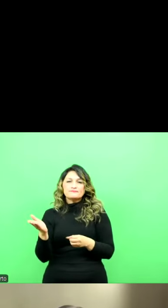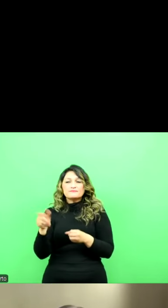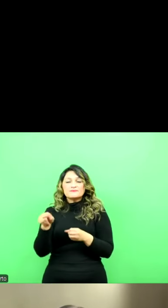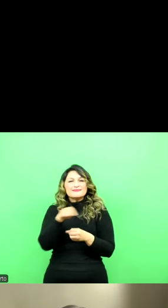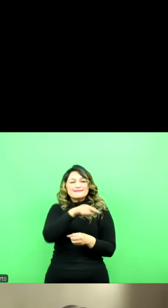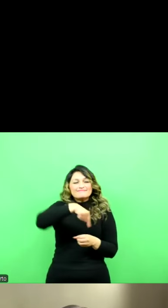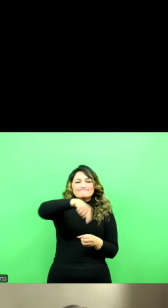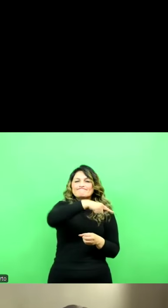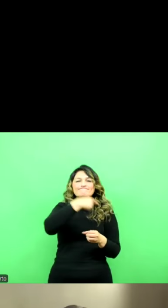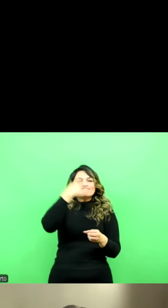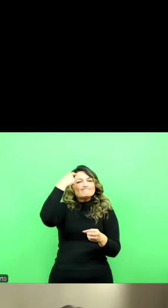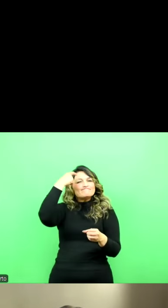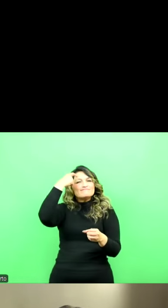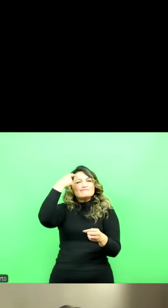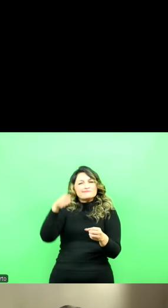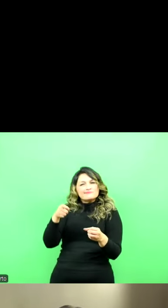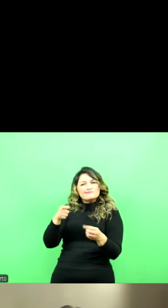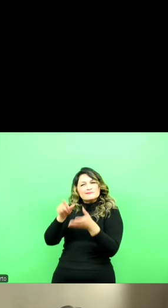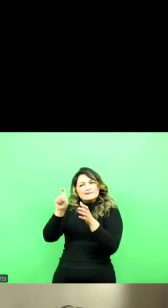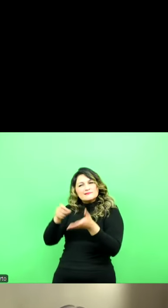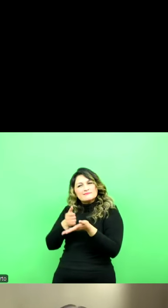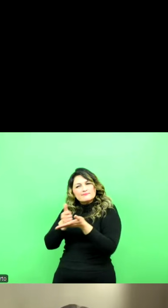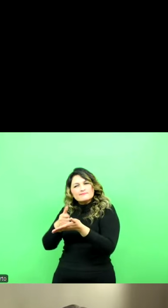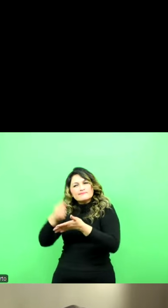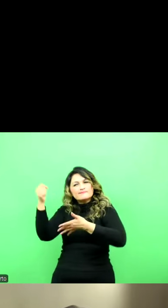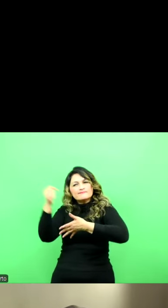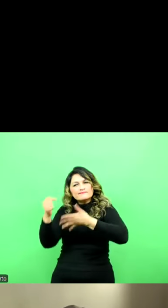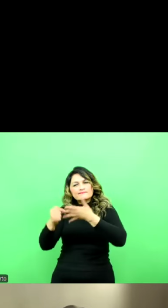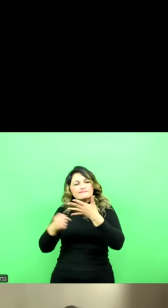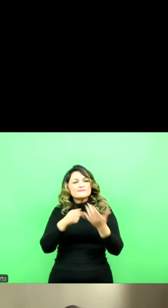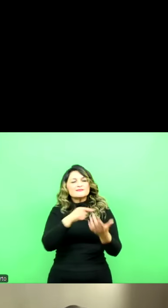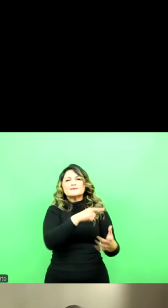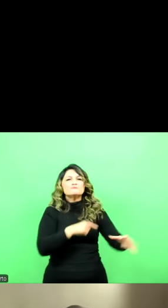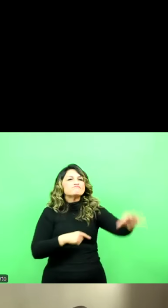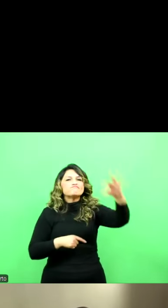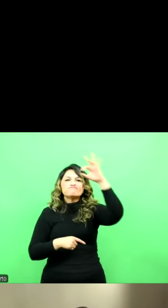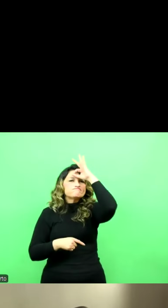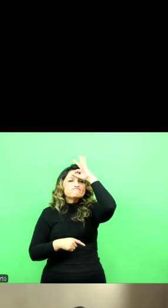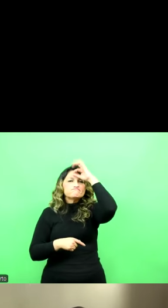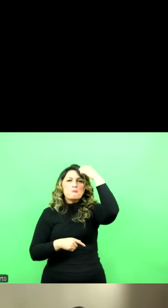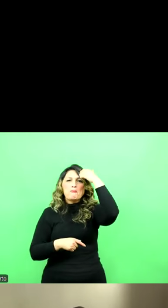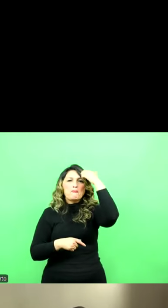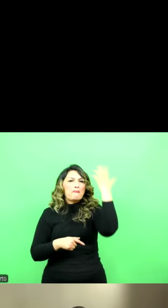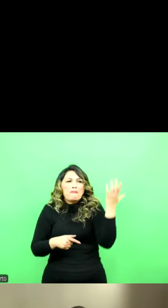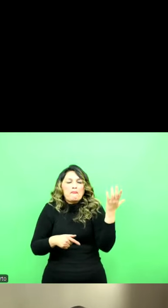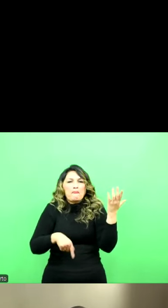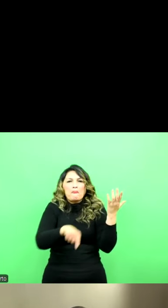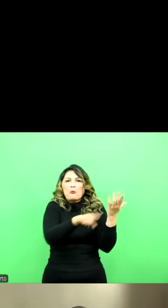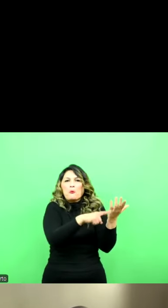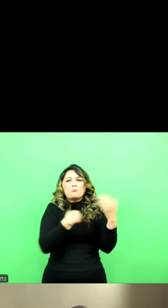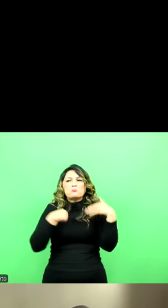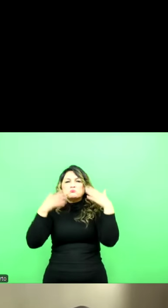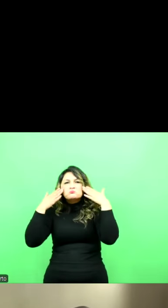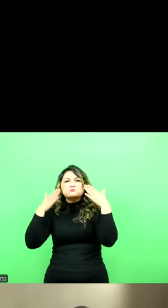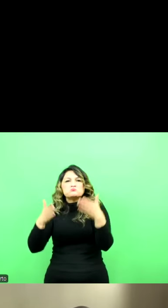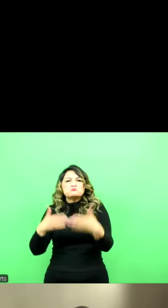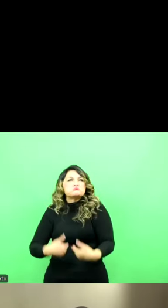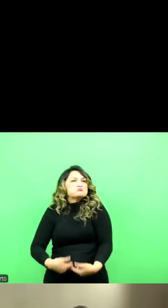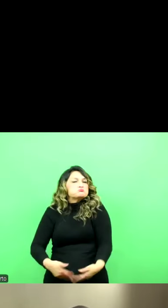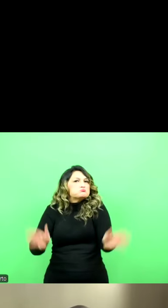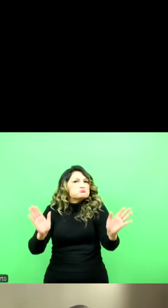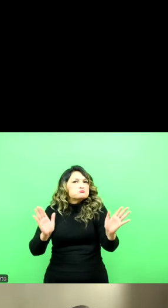overly bureaucratic agency procedures that discourage, intimidate, and frustrate older persons. Again,